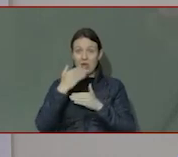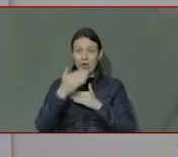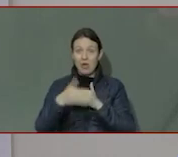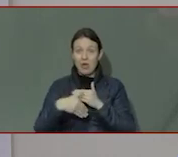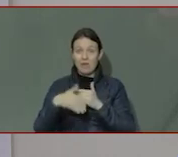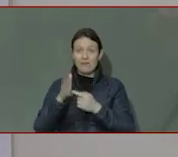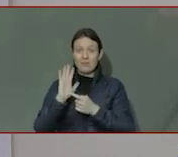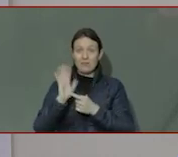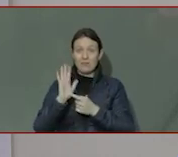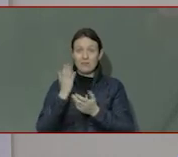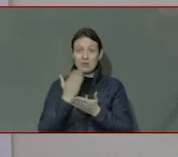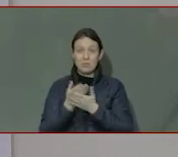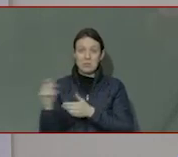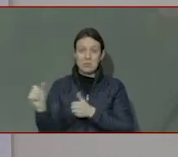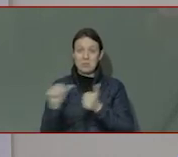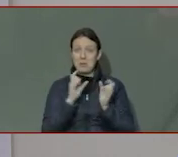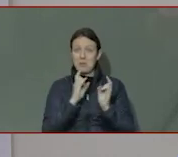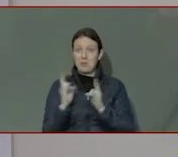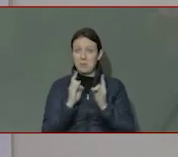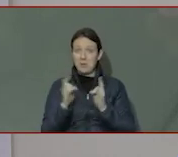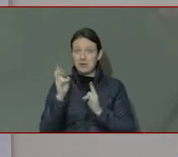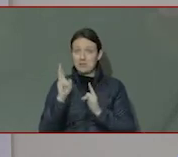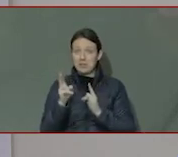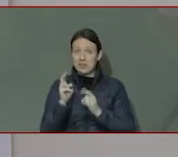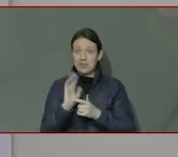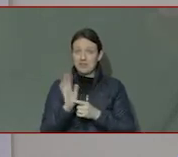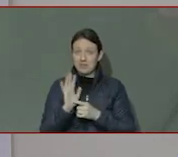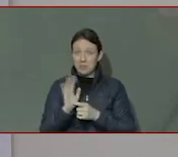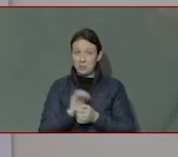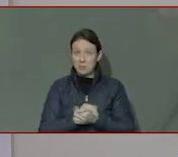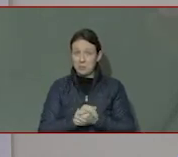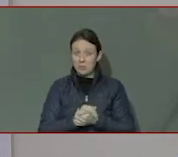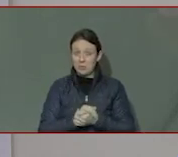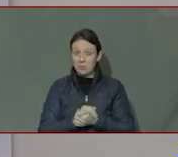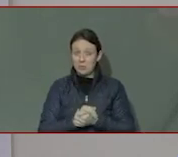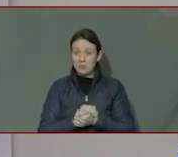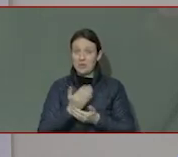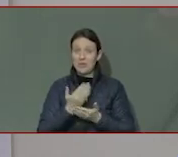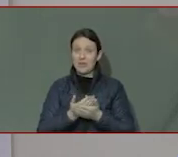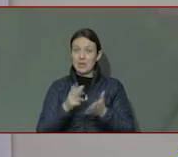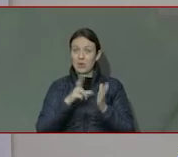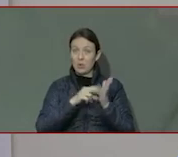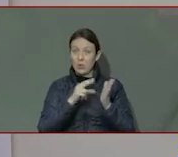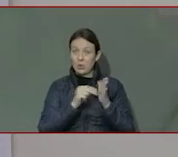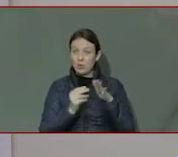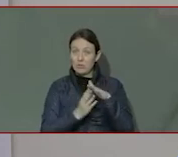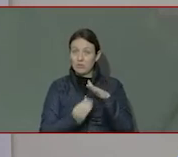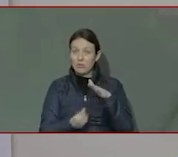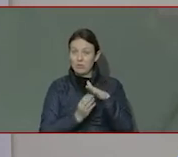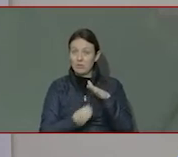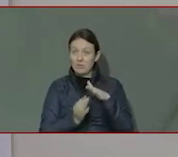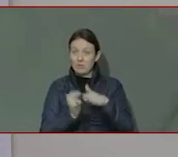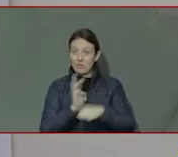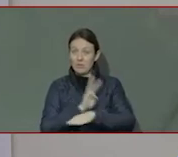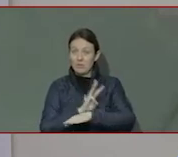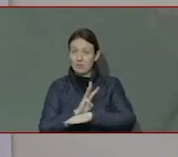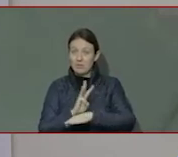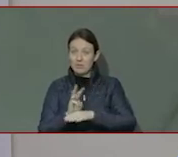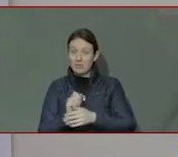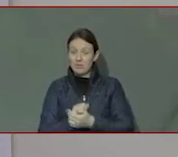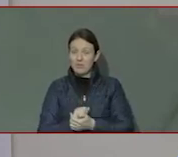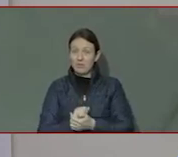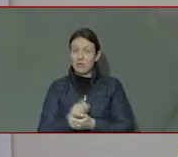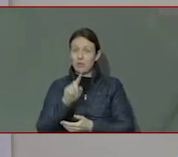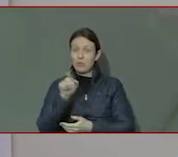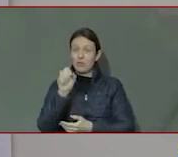time. So learners should pause the video and then download the notes. We are at question 3.1 of these